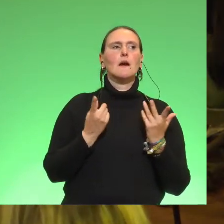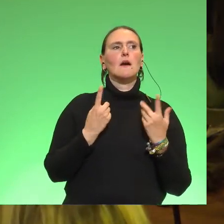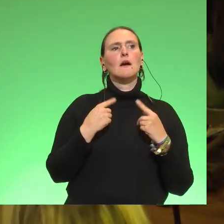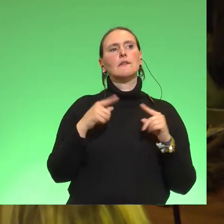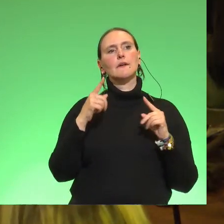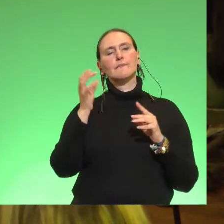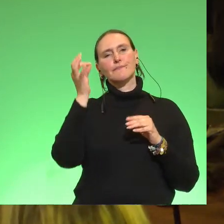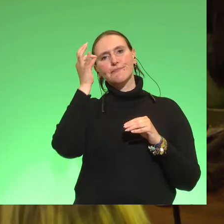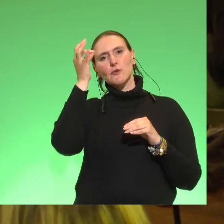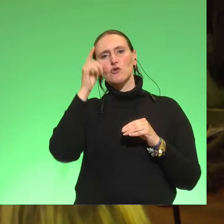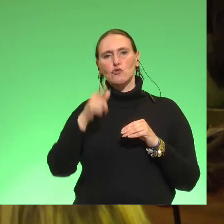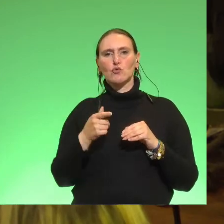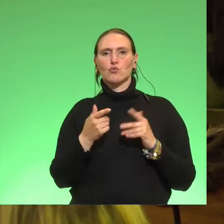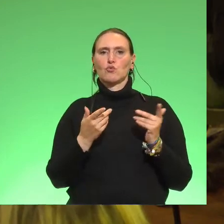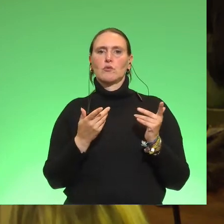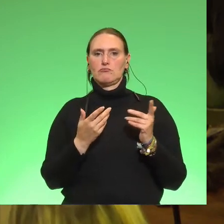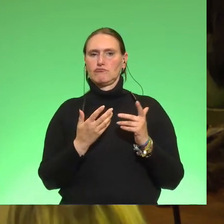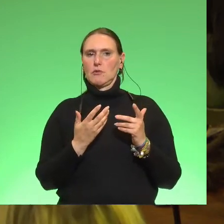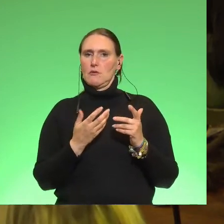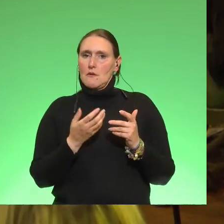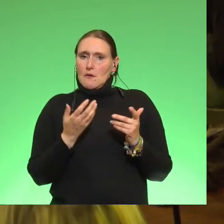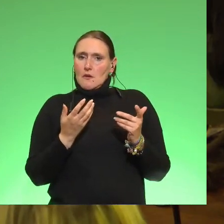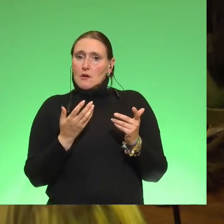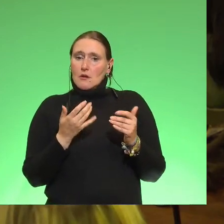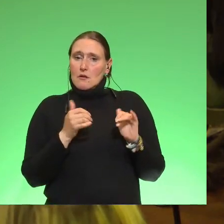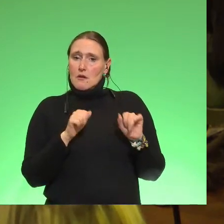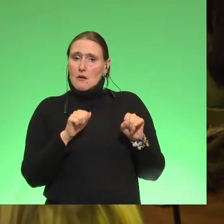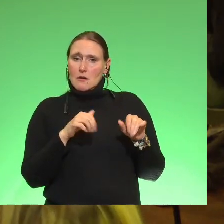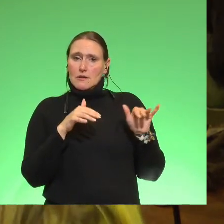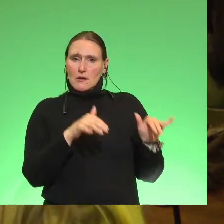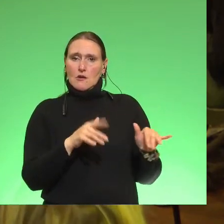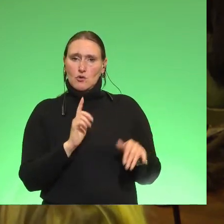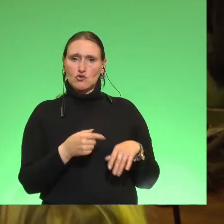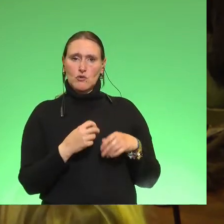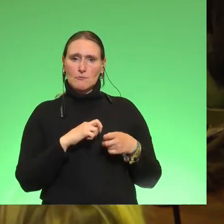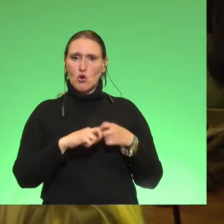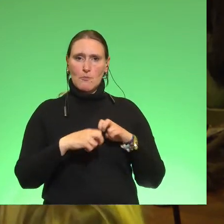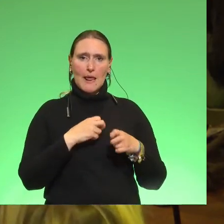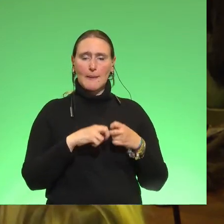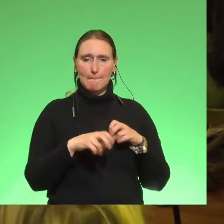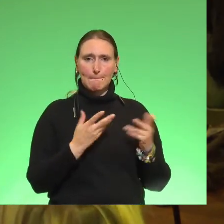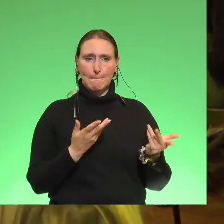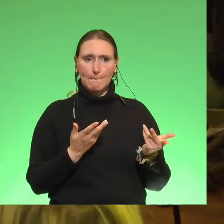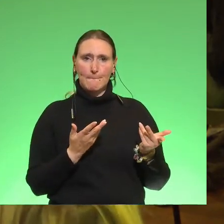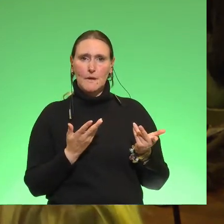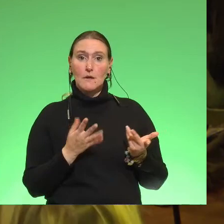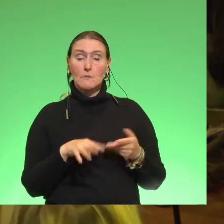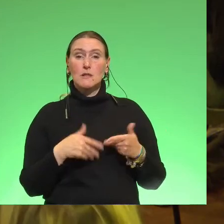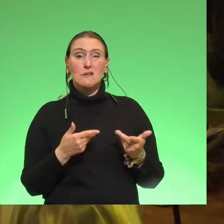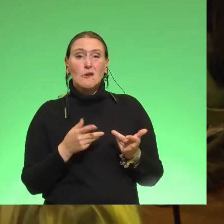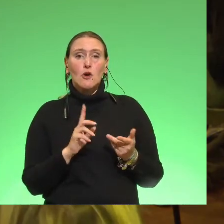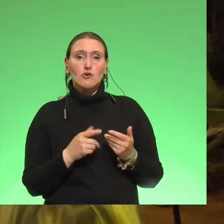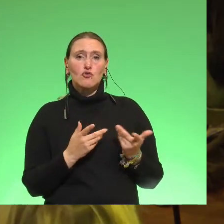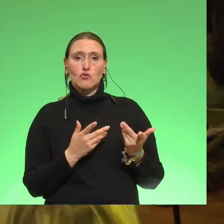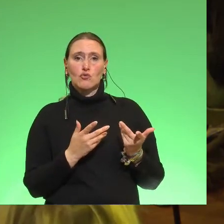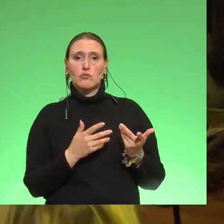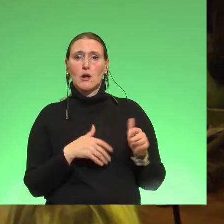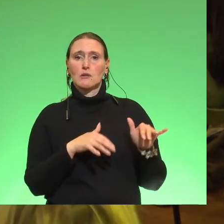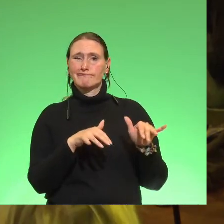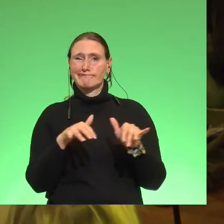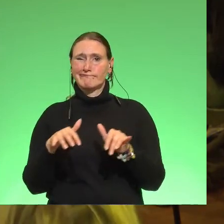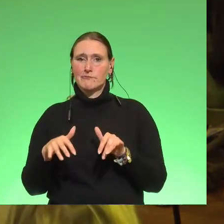not without problems, probably, but there is a whole different way of presence. There